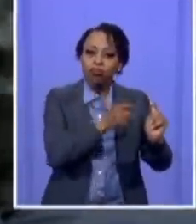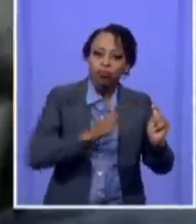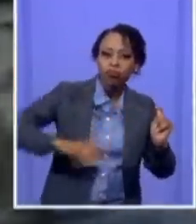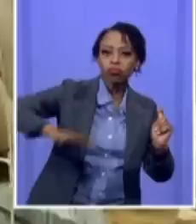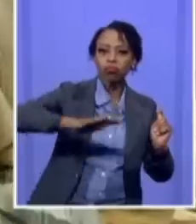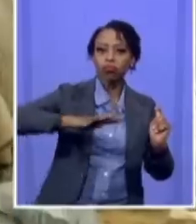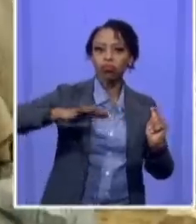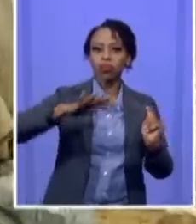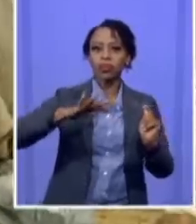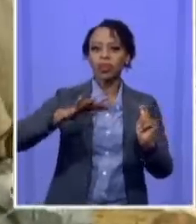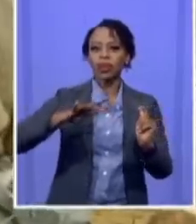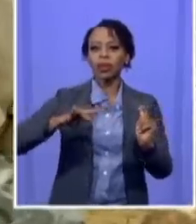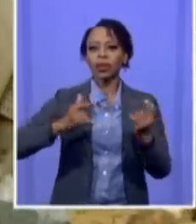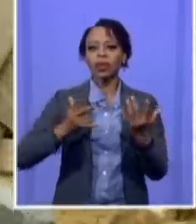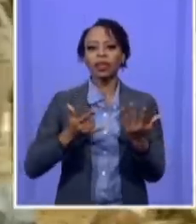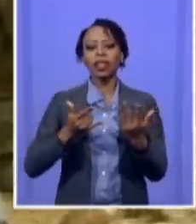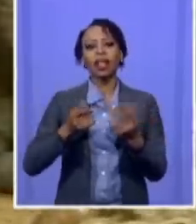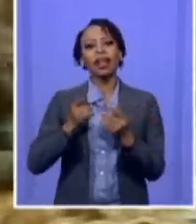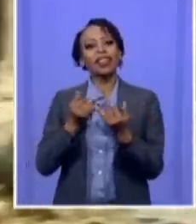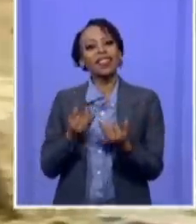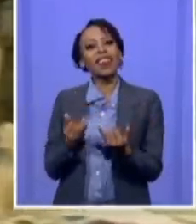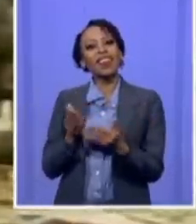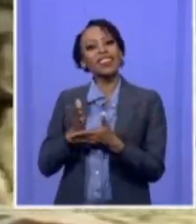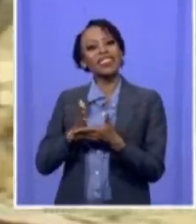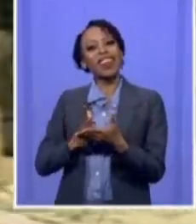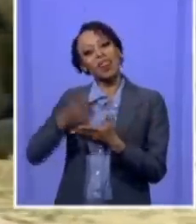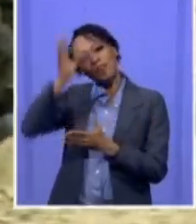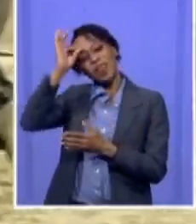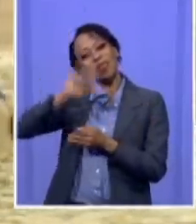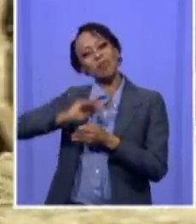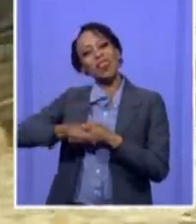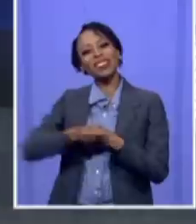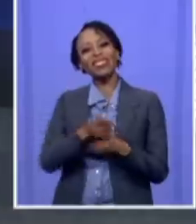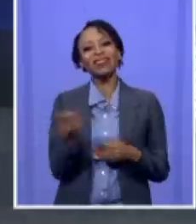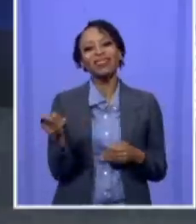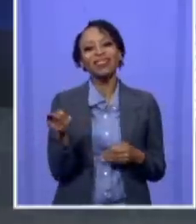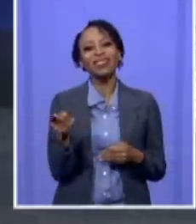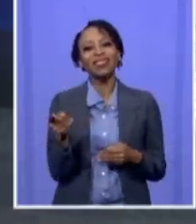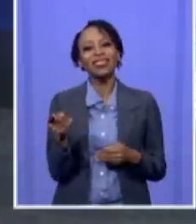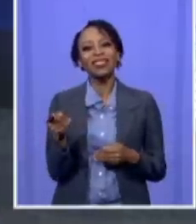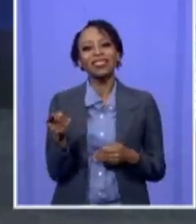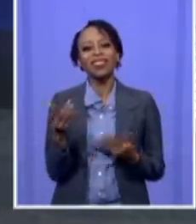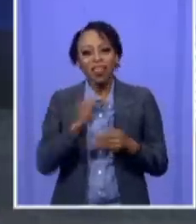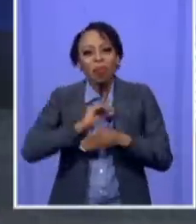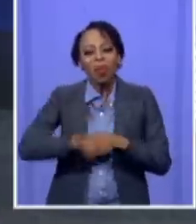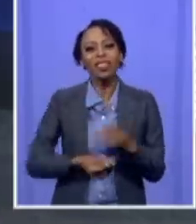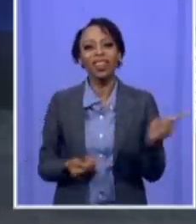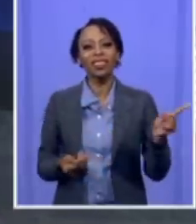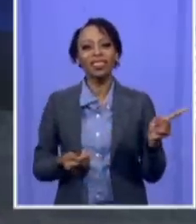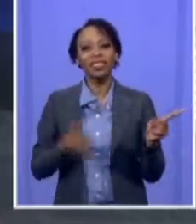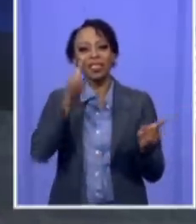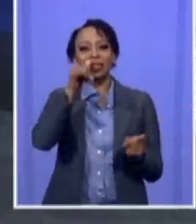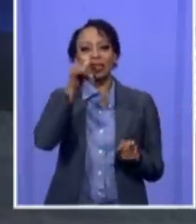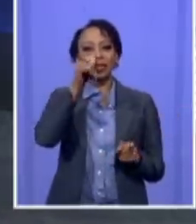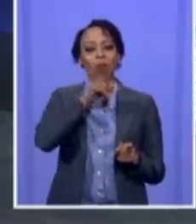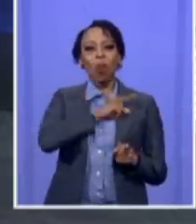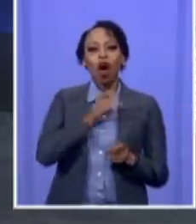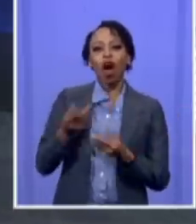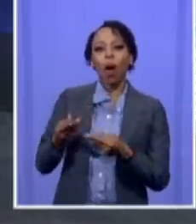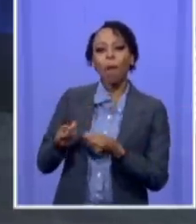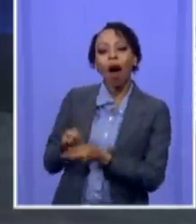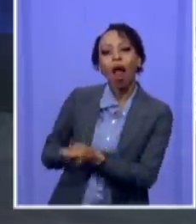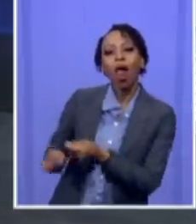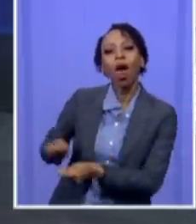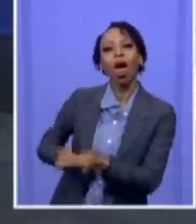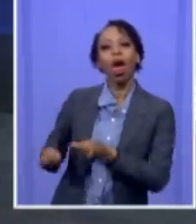and they enjoy the protection of some of the police there. Accusations that police are taking Jojo. Why